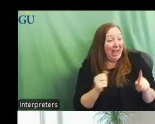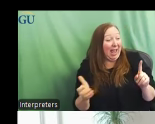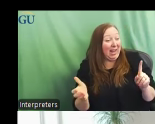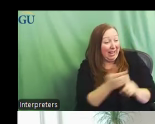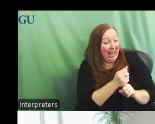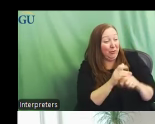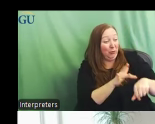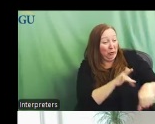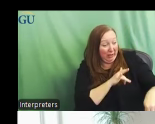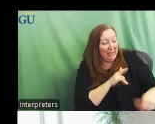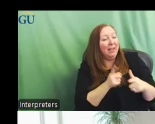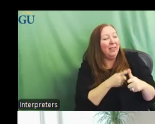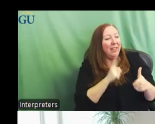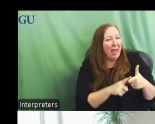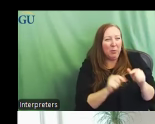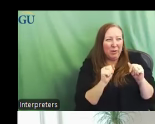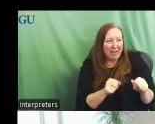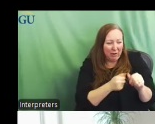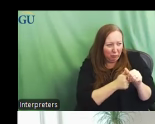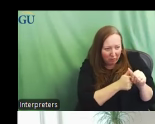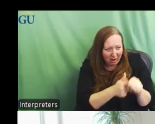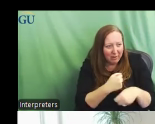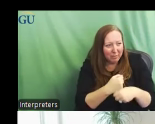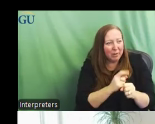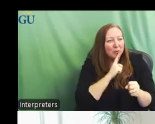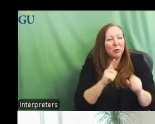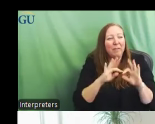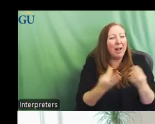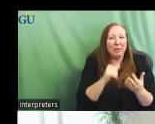in each of those steps along the way.